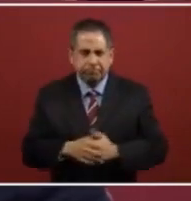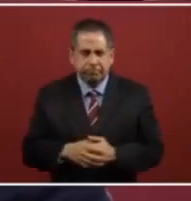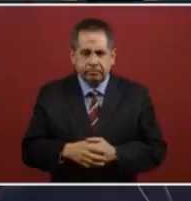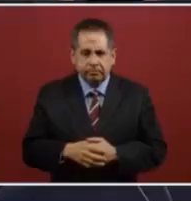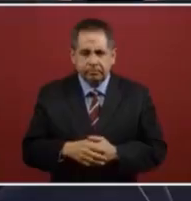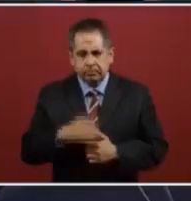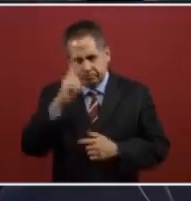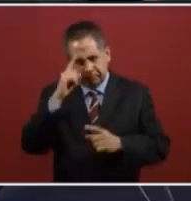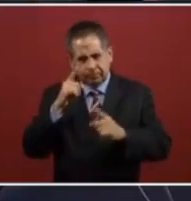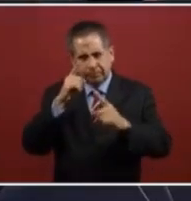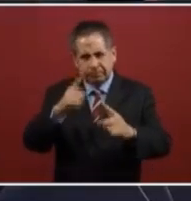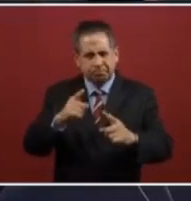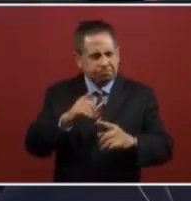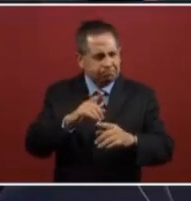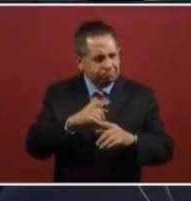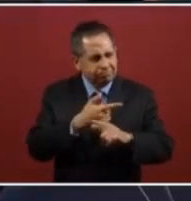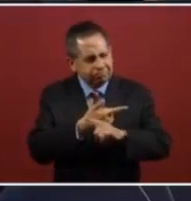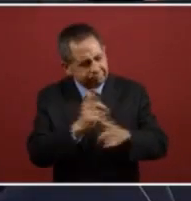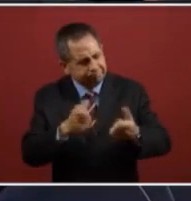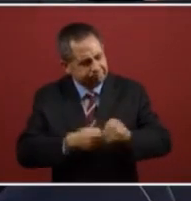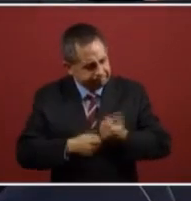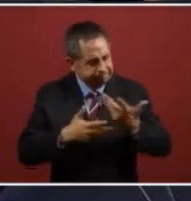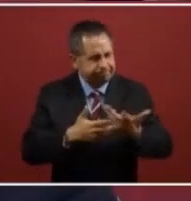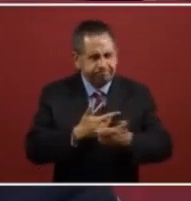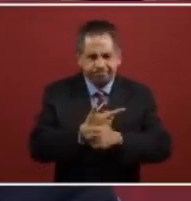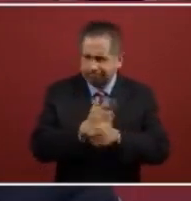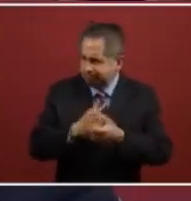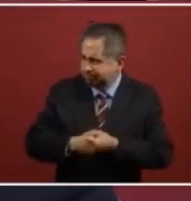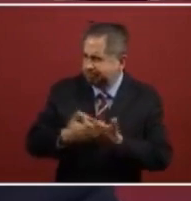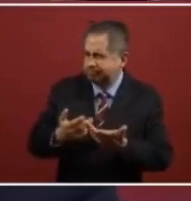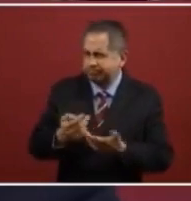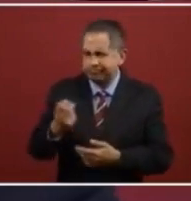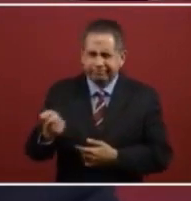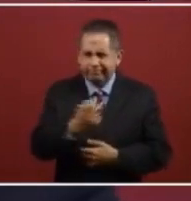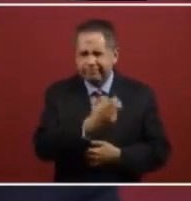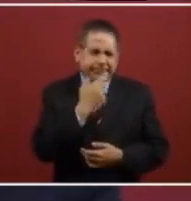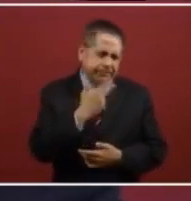apostar más a la libertad. And to go more on the side of freedom.